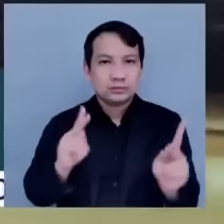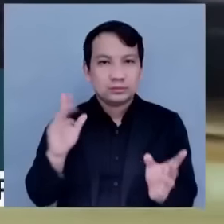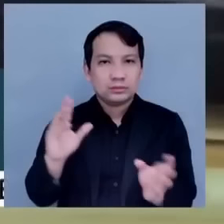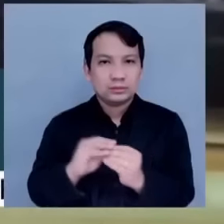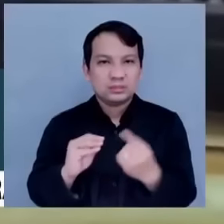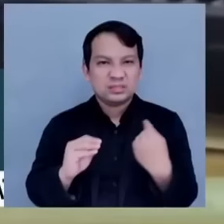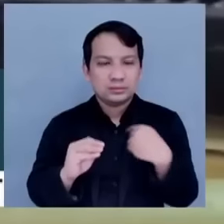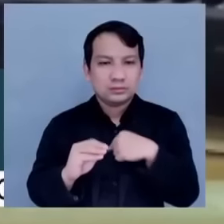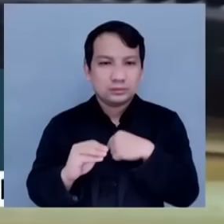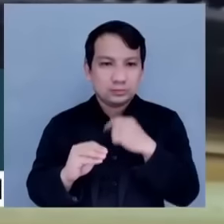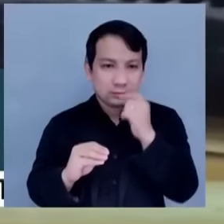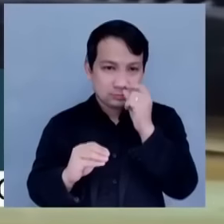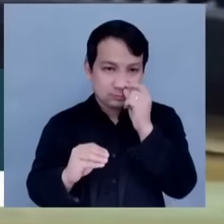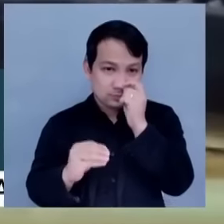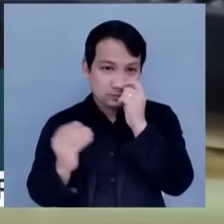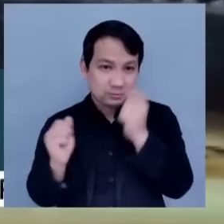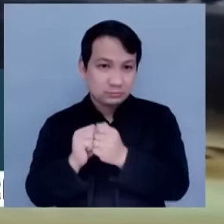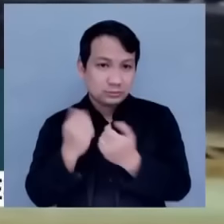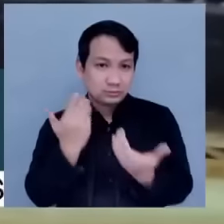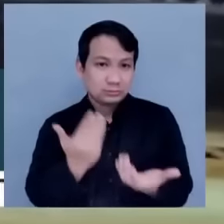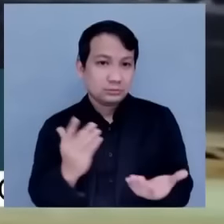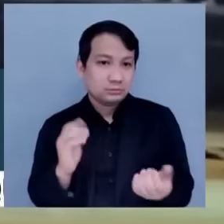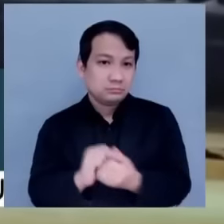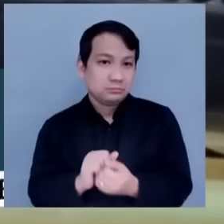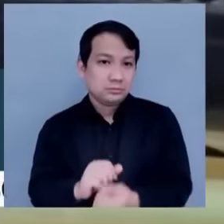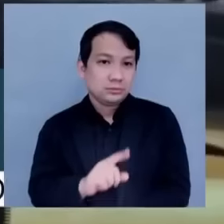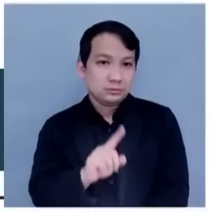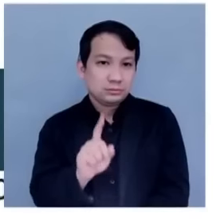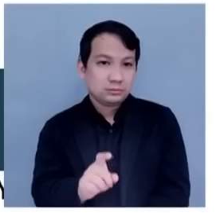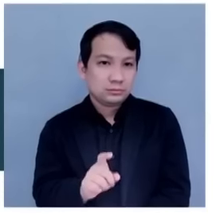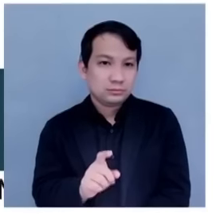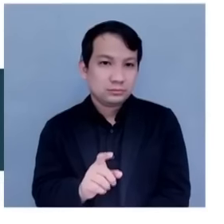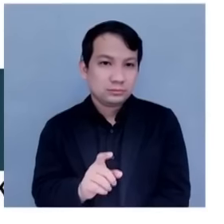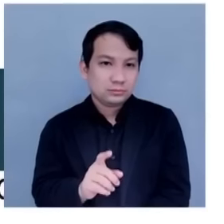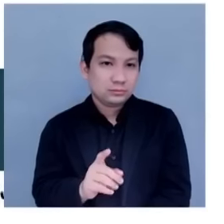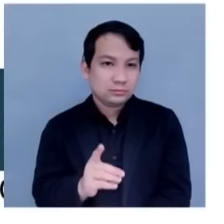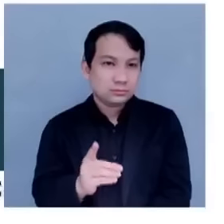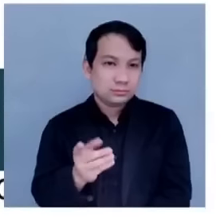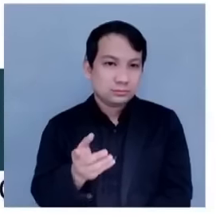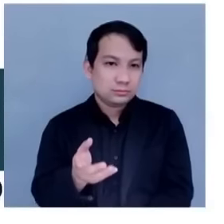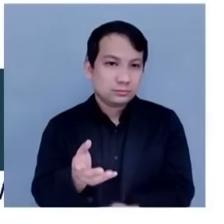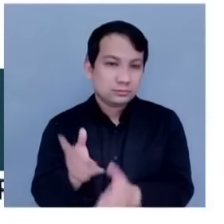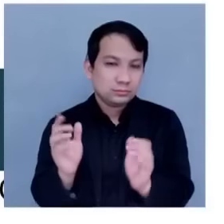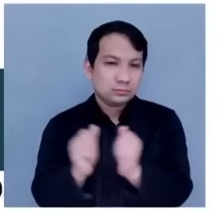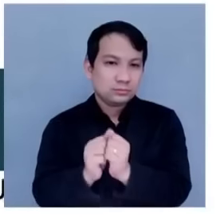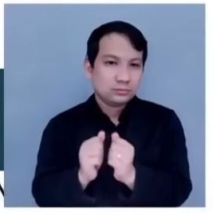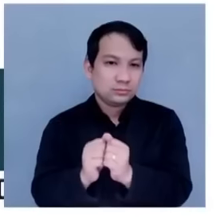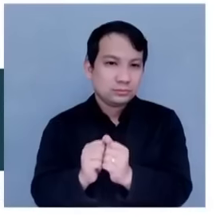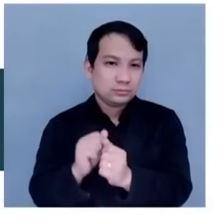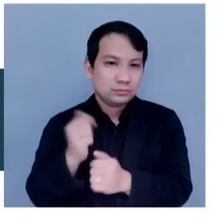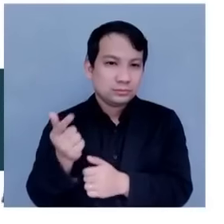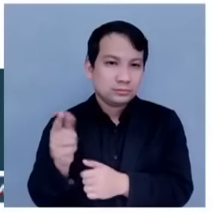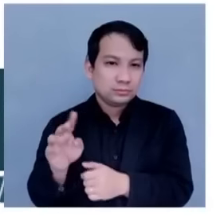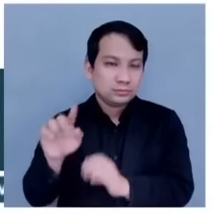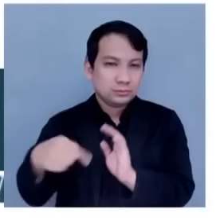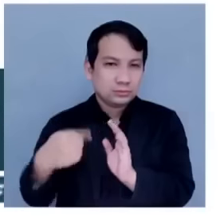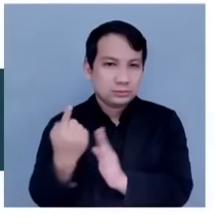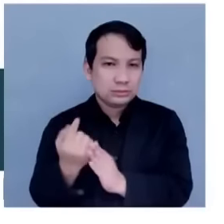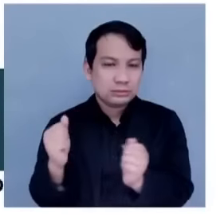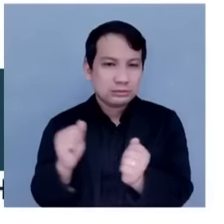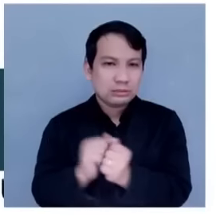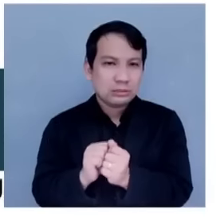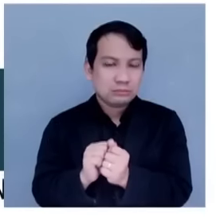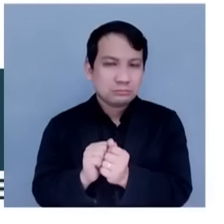people deprived of liberty. Final question for you, Attorney David, before we let you go. In the past 24 hours, there have been, you